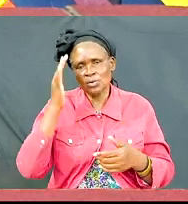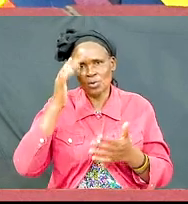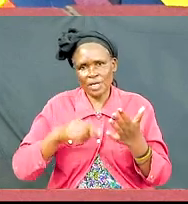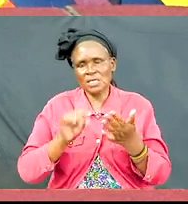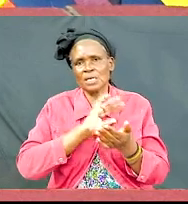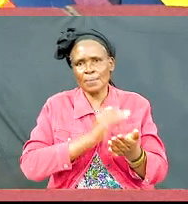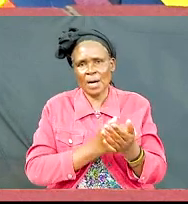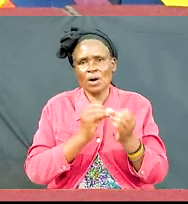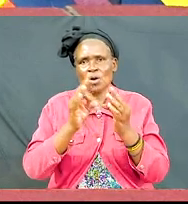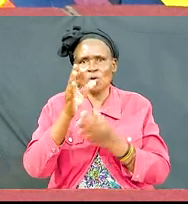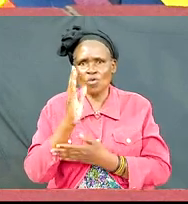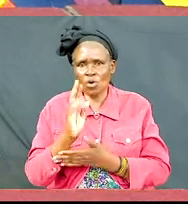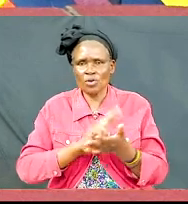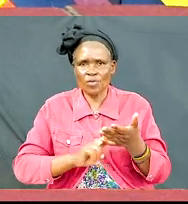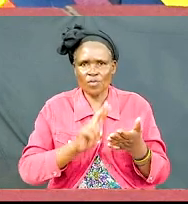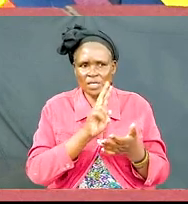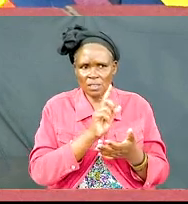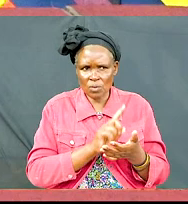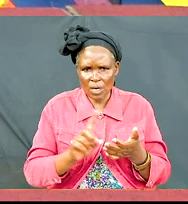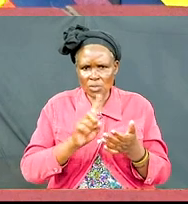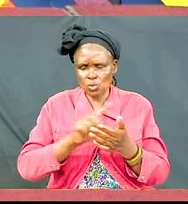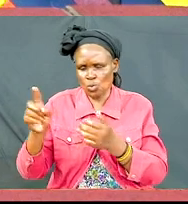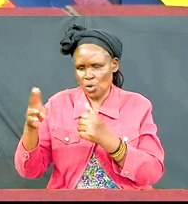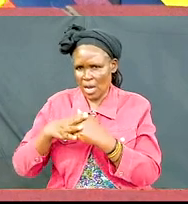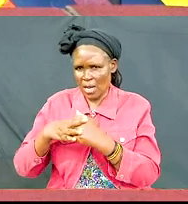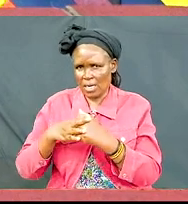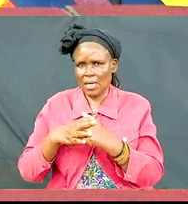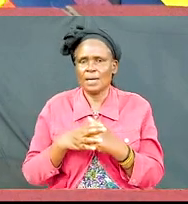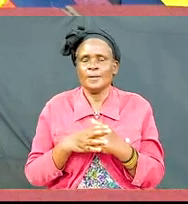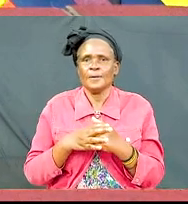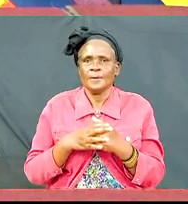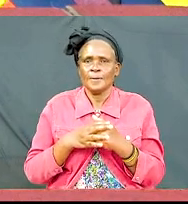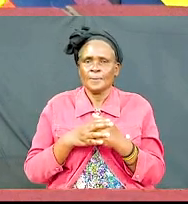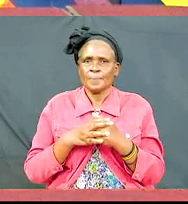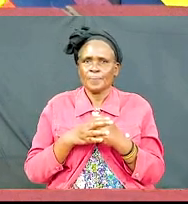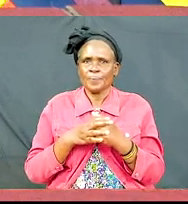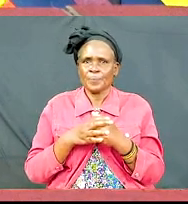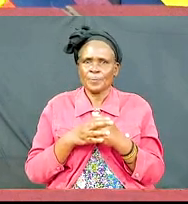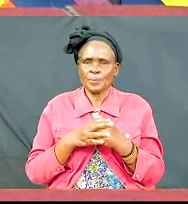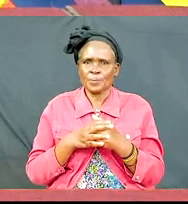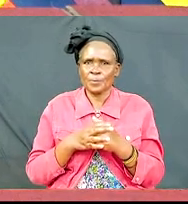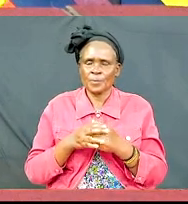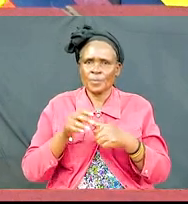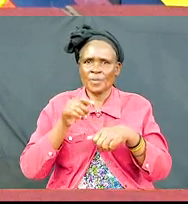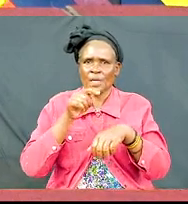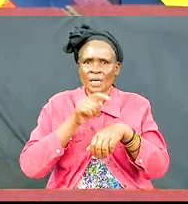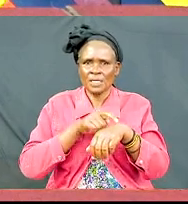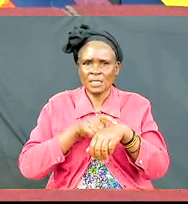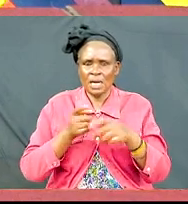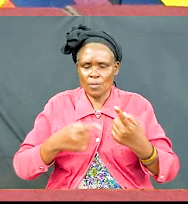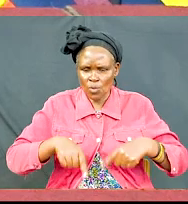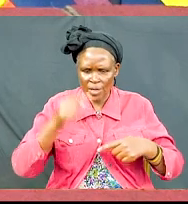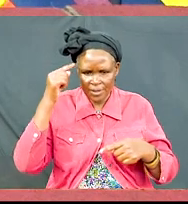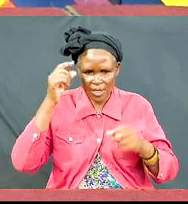God. Verse 1 to verse number 9. Well, when we think of